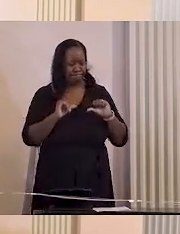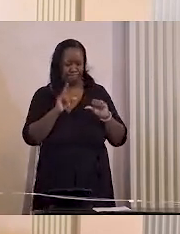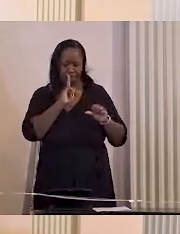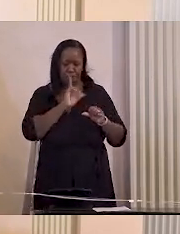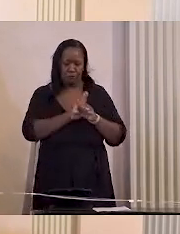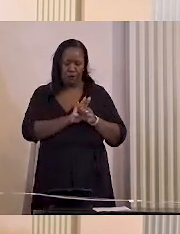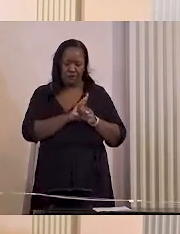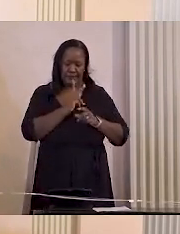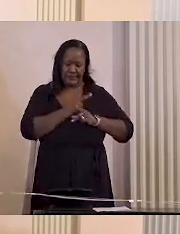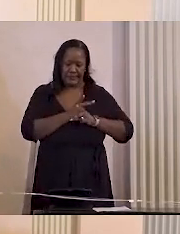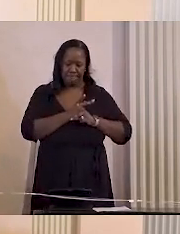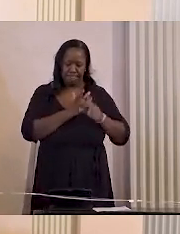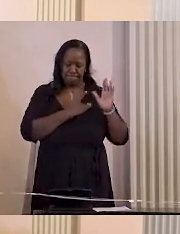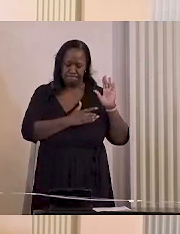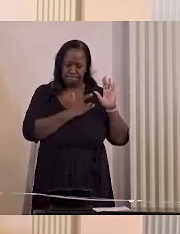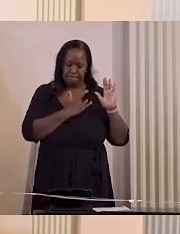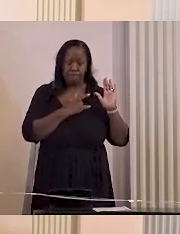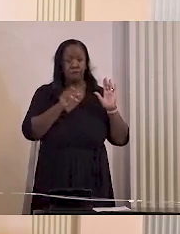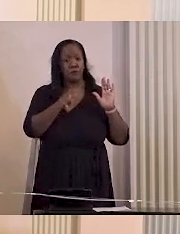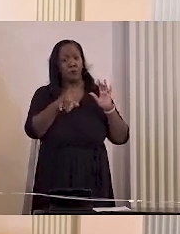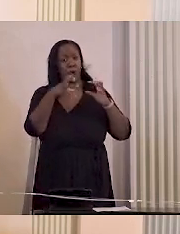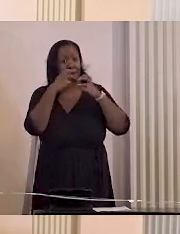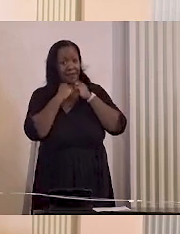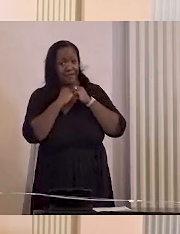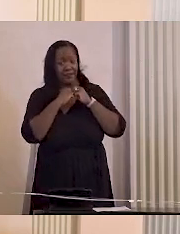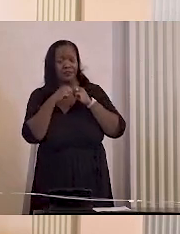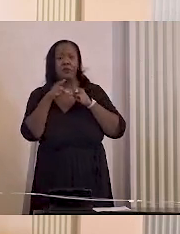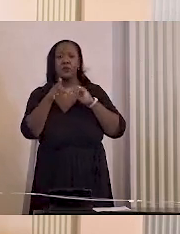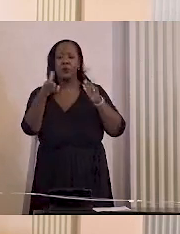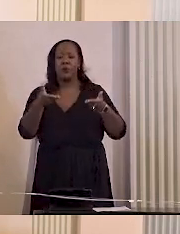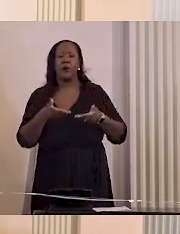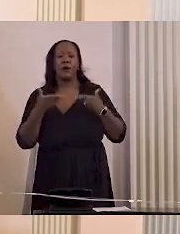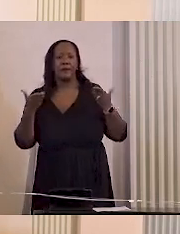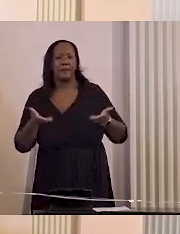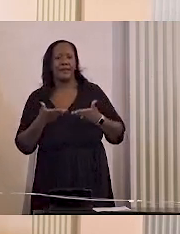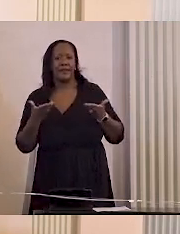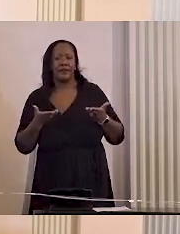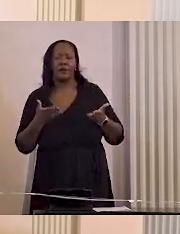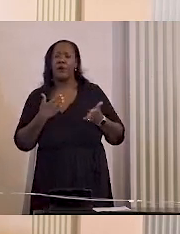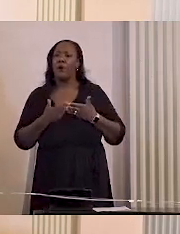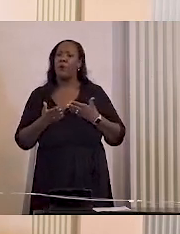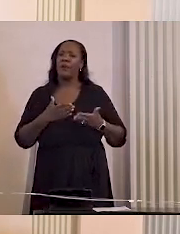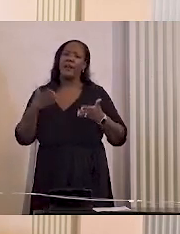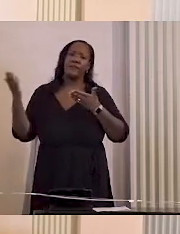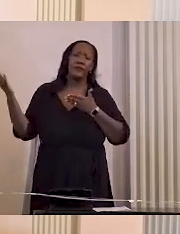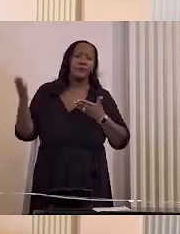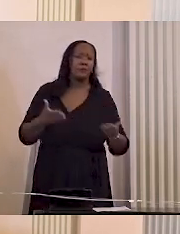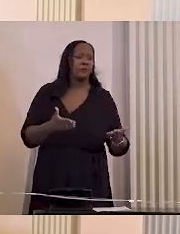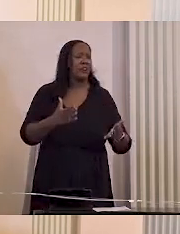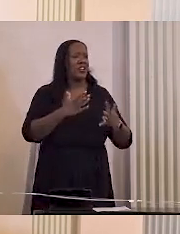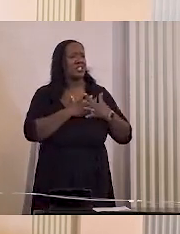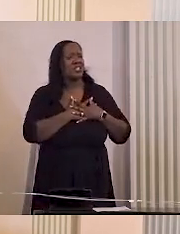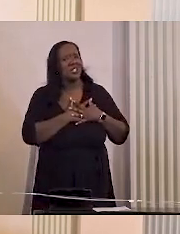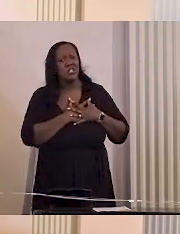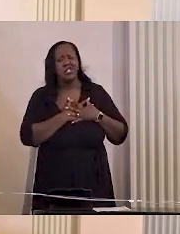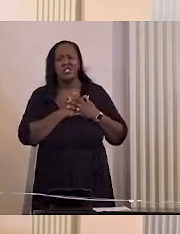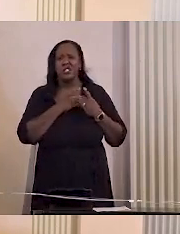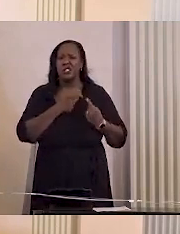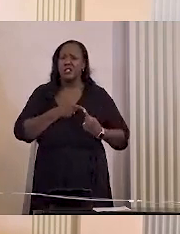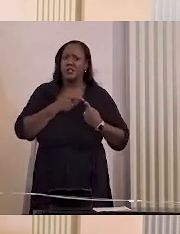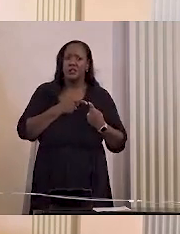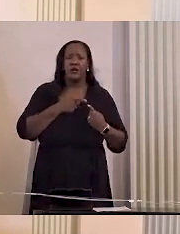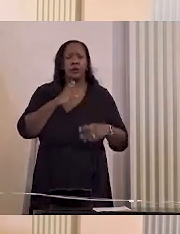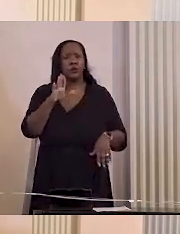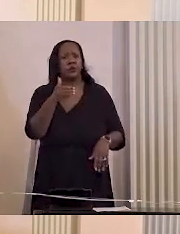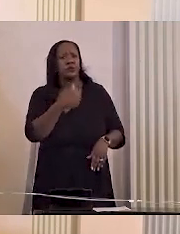you are beloved and you are welcome here. Whatever is on your heart, however it is with your soul